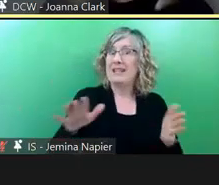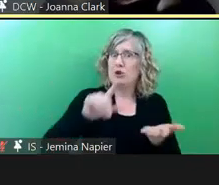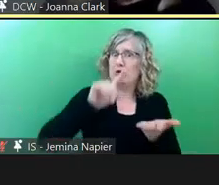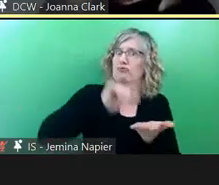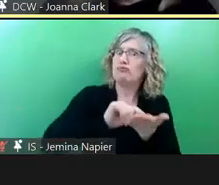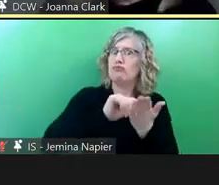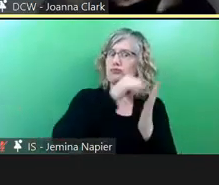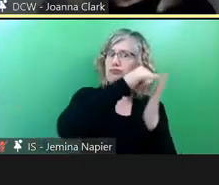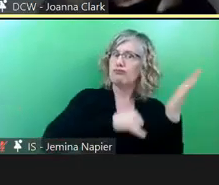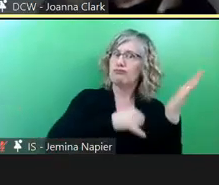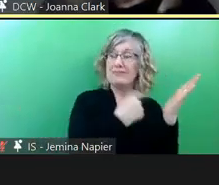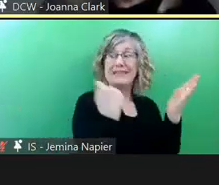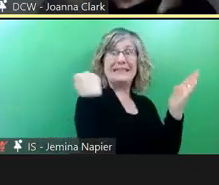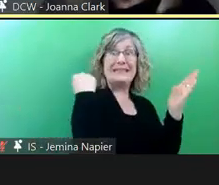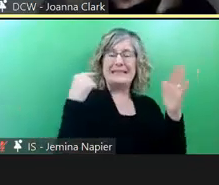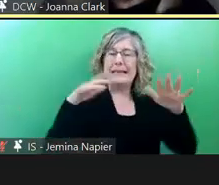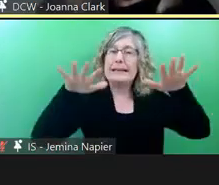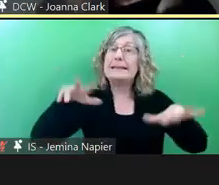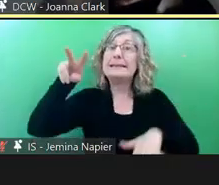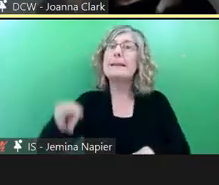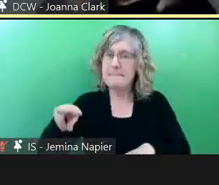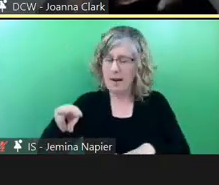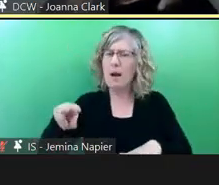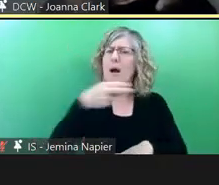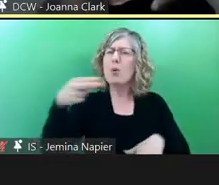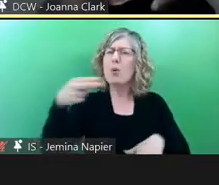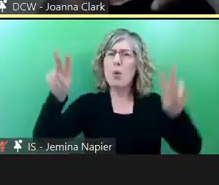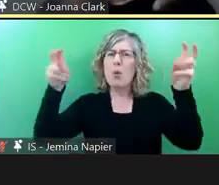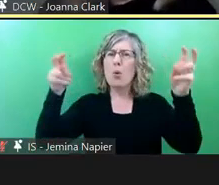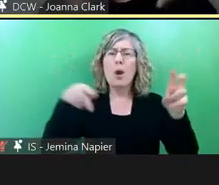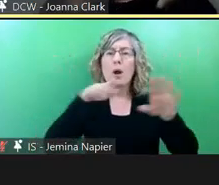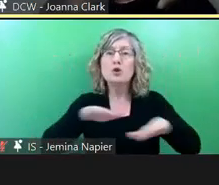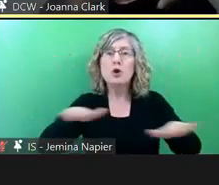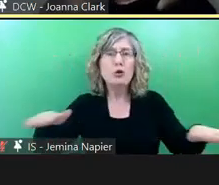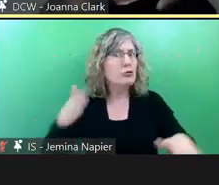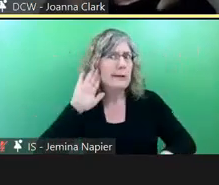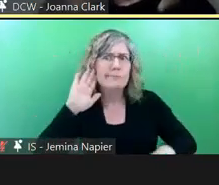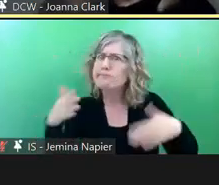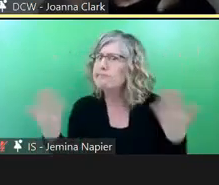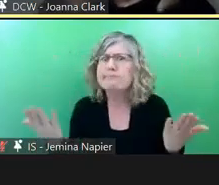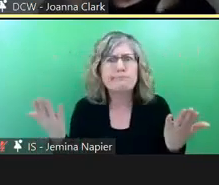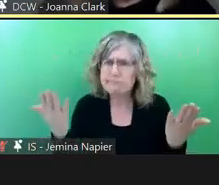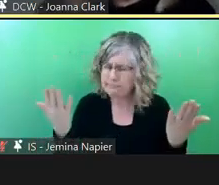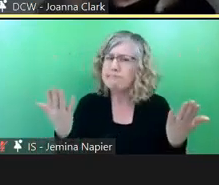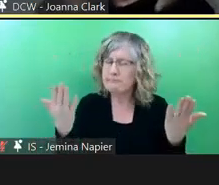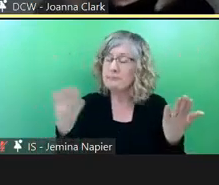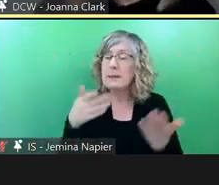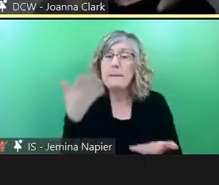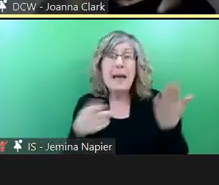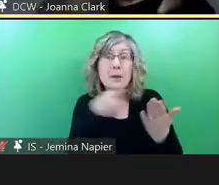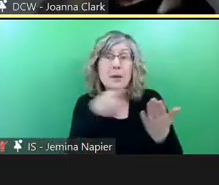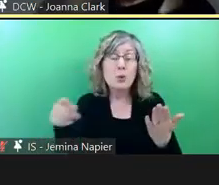last December called Unheard Children. Some of you may have been at the launch, or you may have had a chance to look at